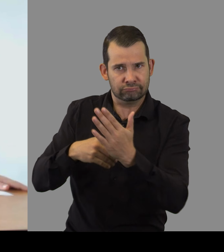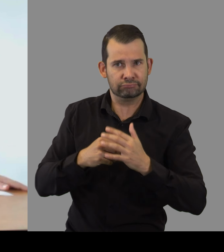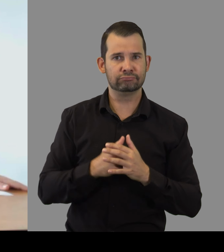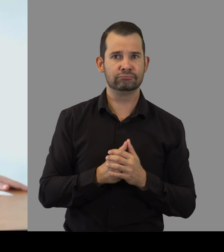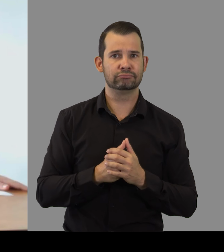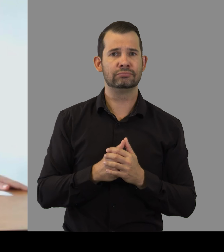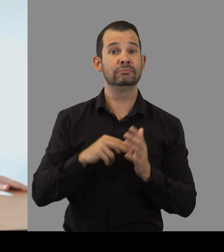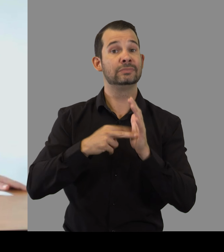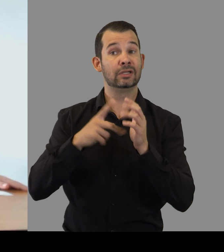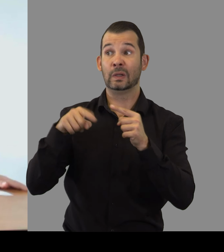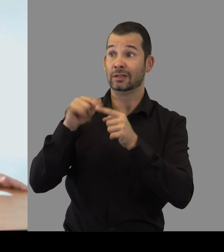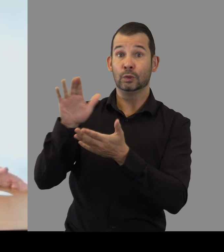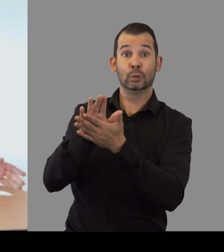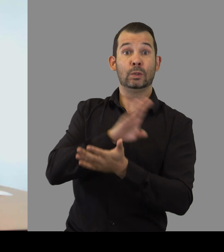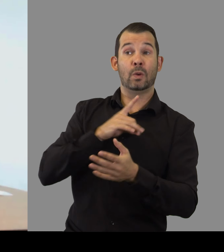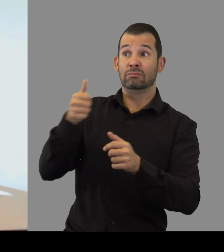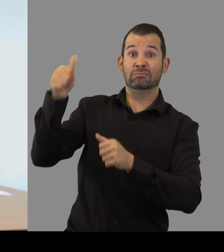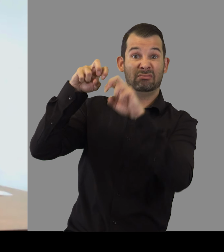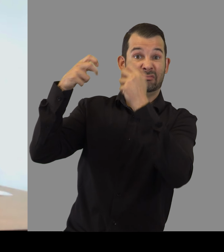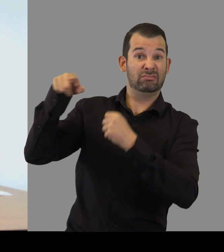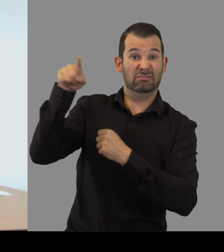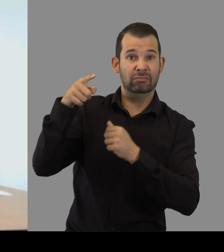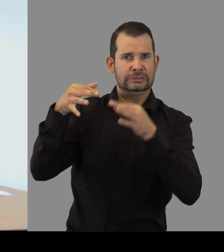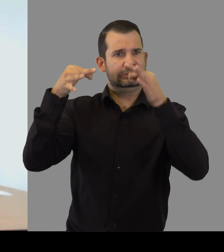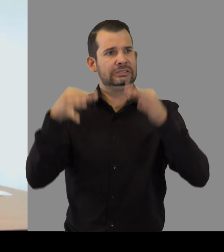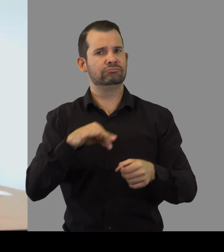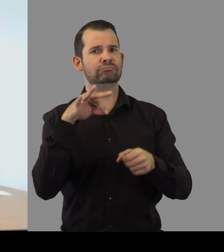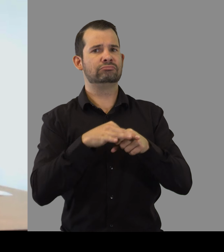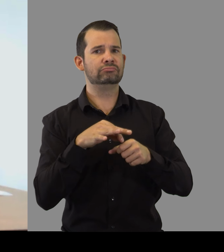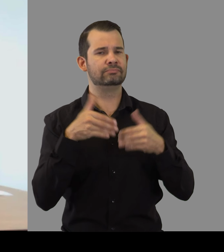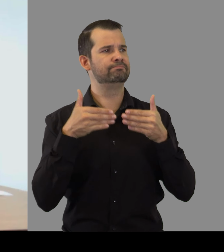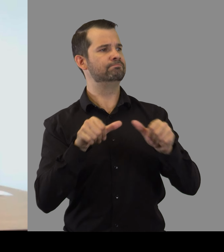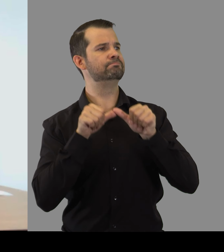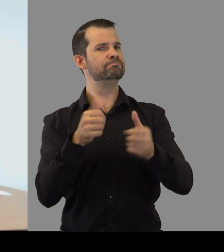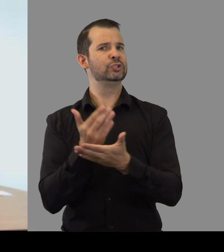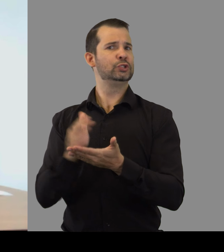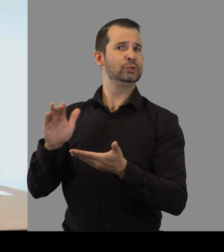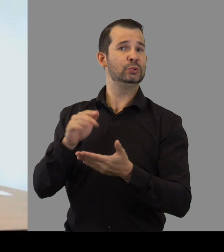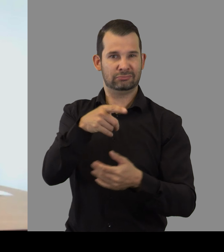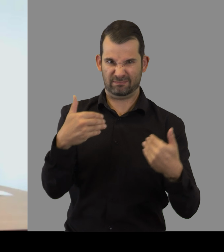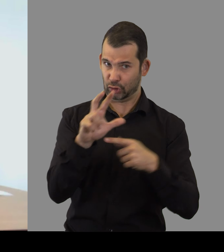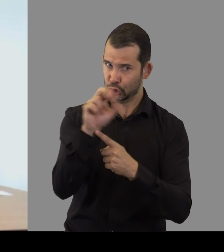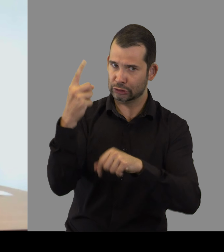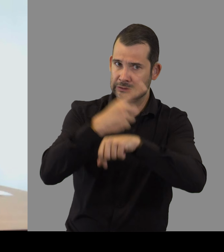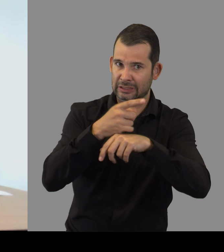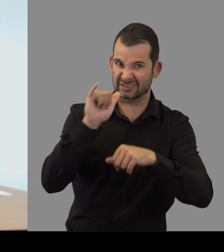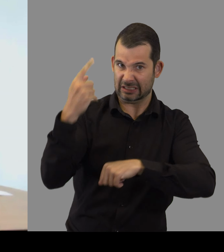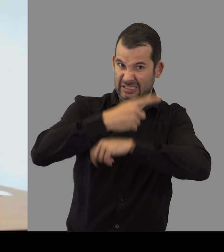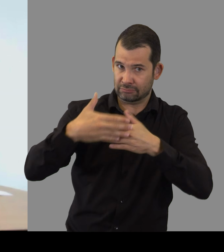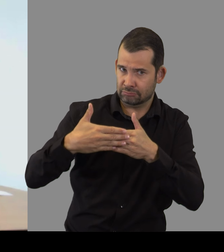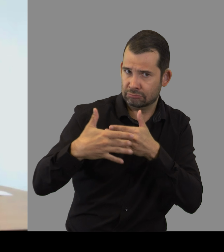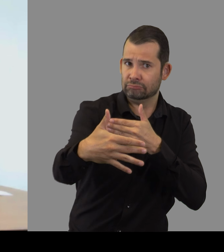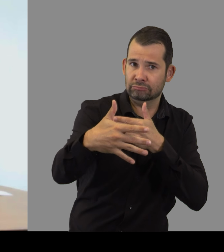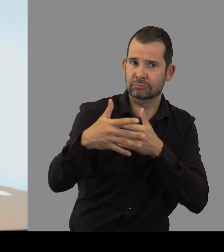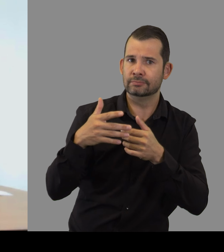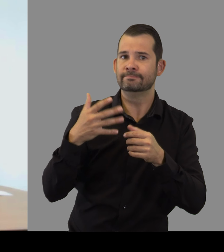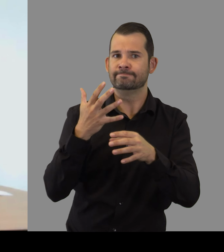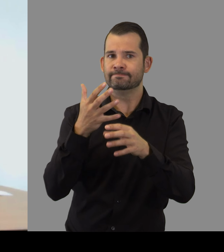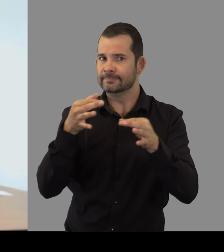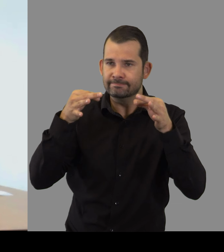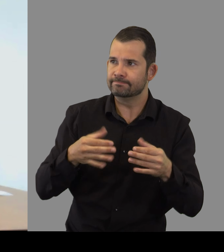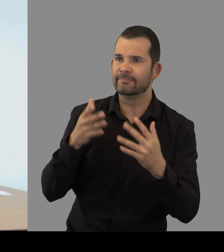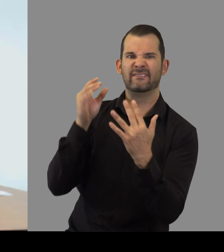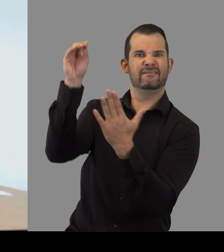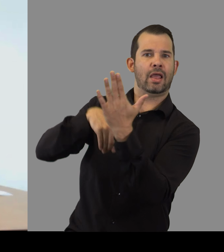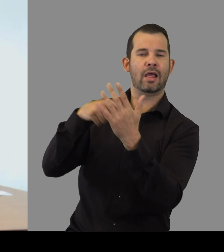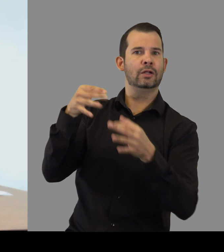to uphold the exclusion. So once the school board trustees make the decision to uphold the exclusion, you have 30 days from that